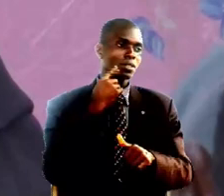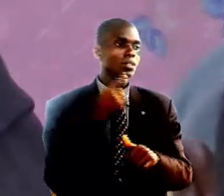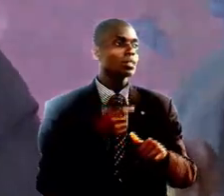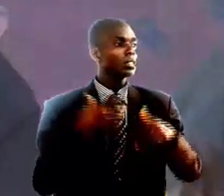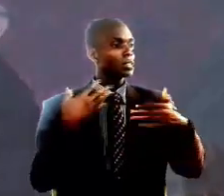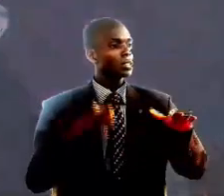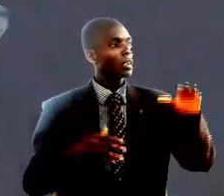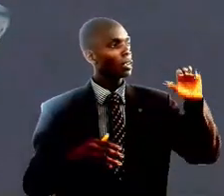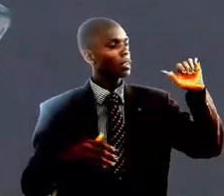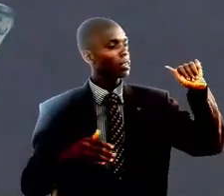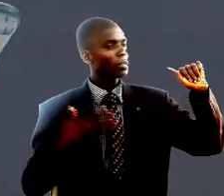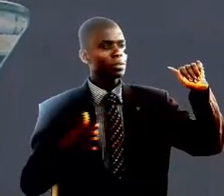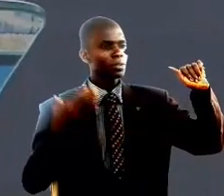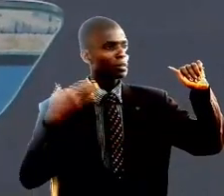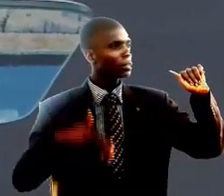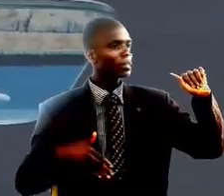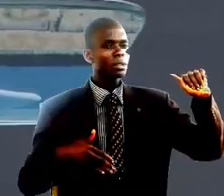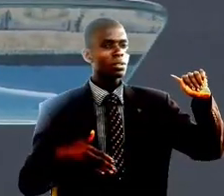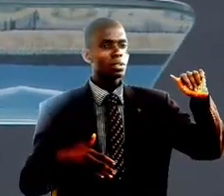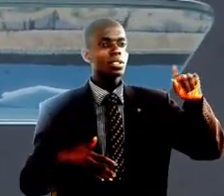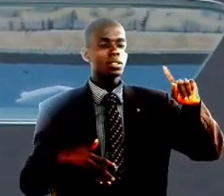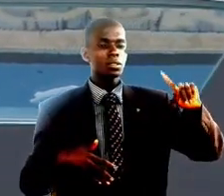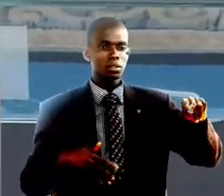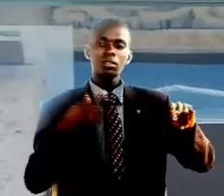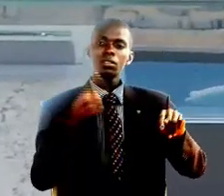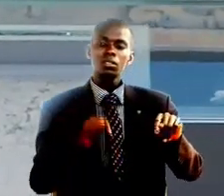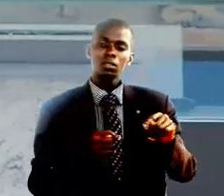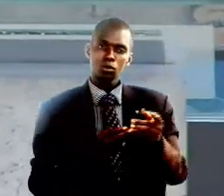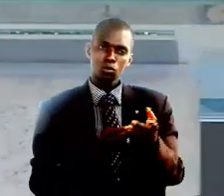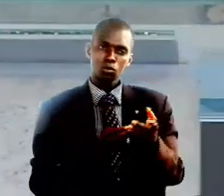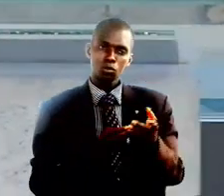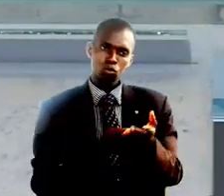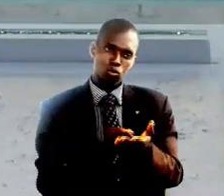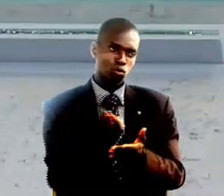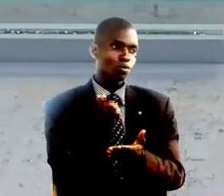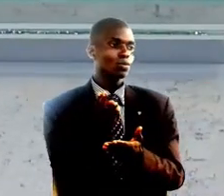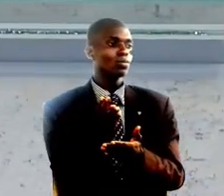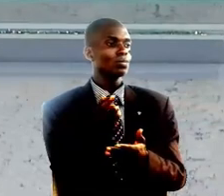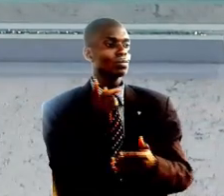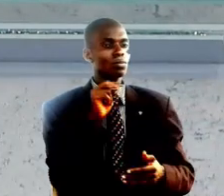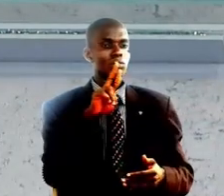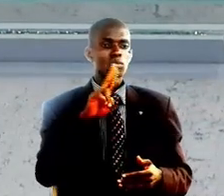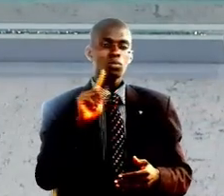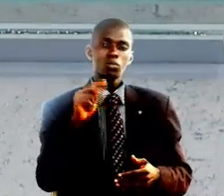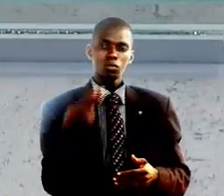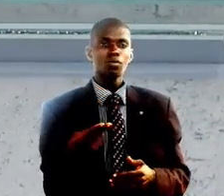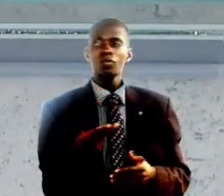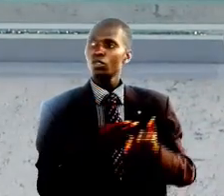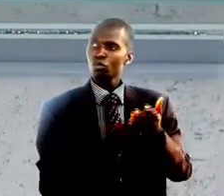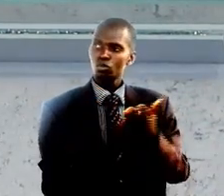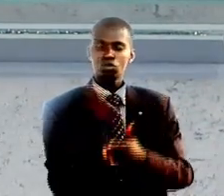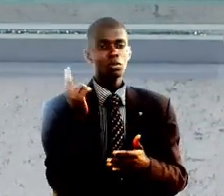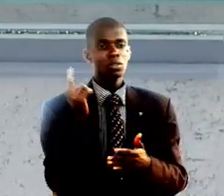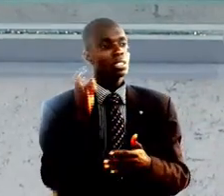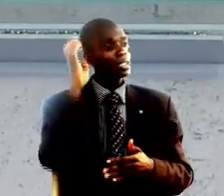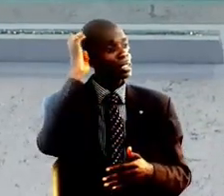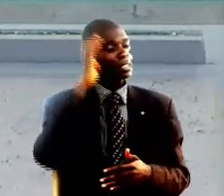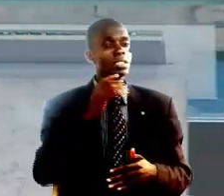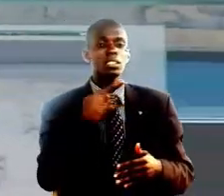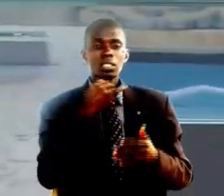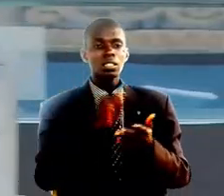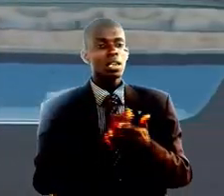He is the truth. I am the way, I am the life, I am the truth. No man cometh unto the Father but by